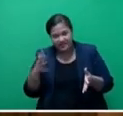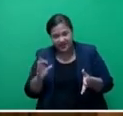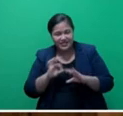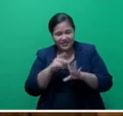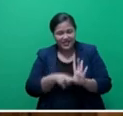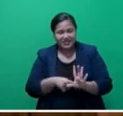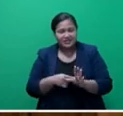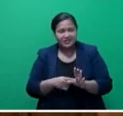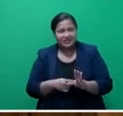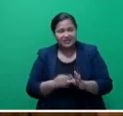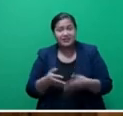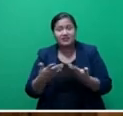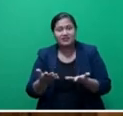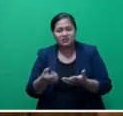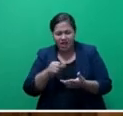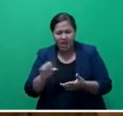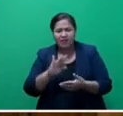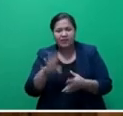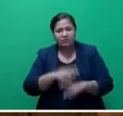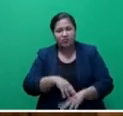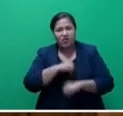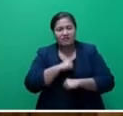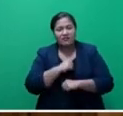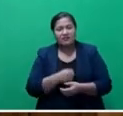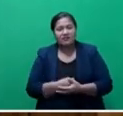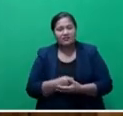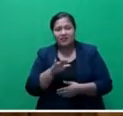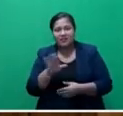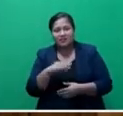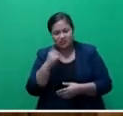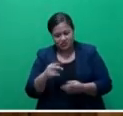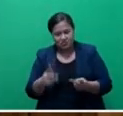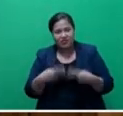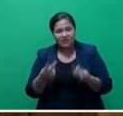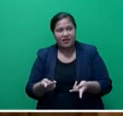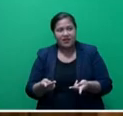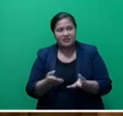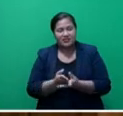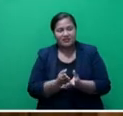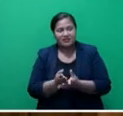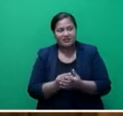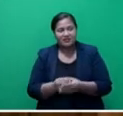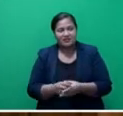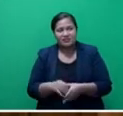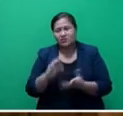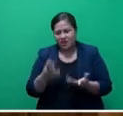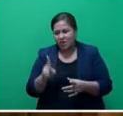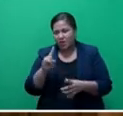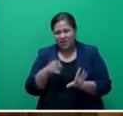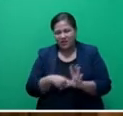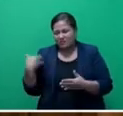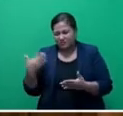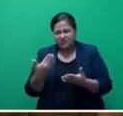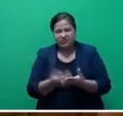Given that, to allow them a confidence to the bank so they can give a new boat. 1 year later, the boats are still the same. Can you just